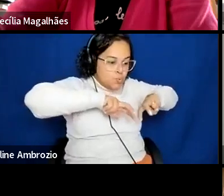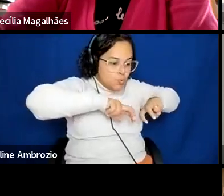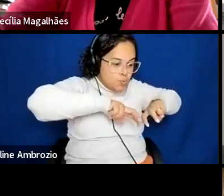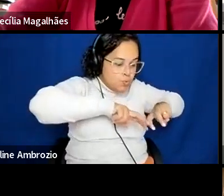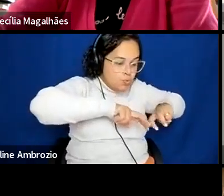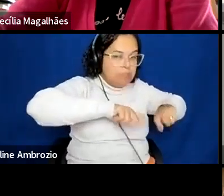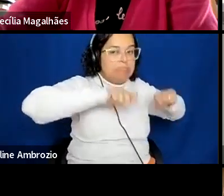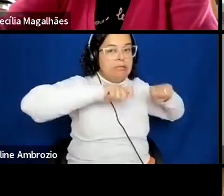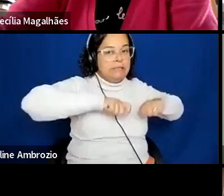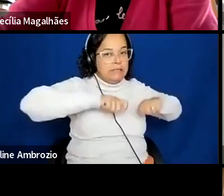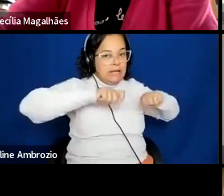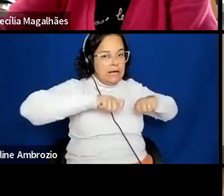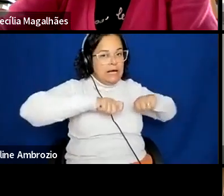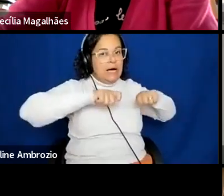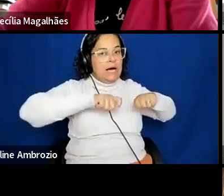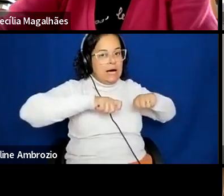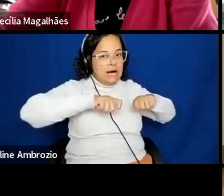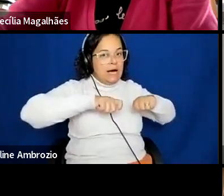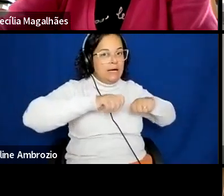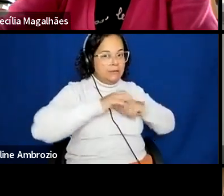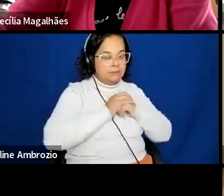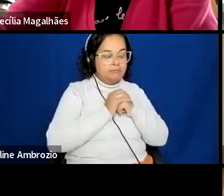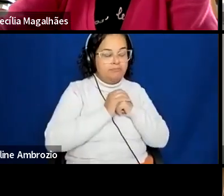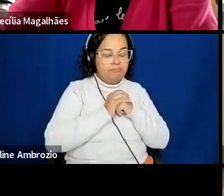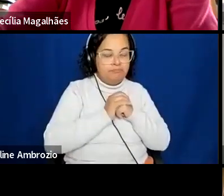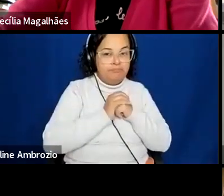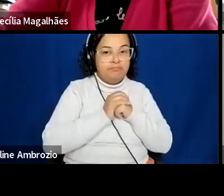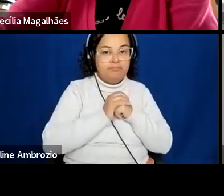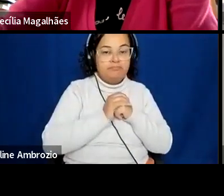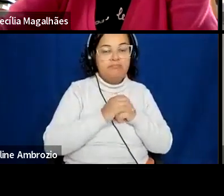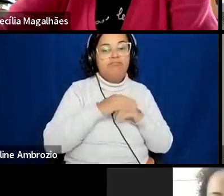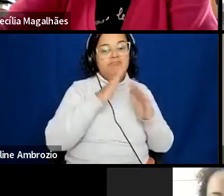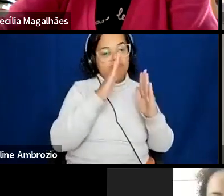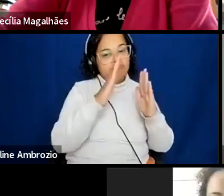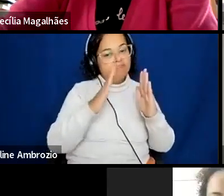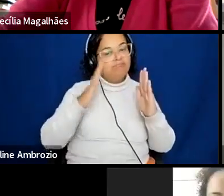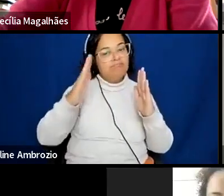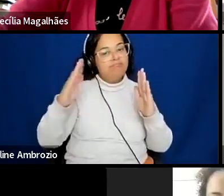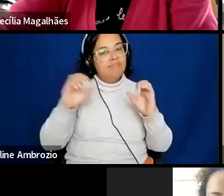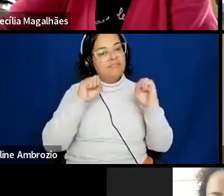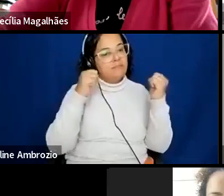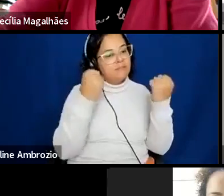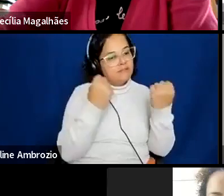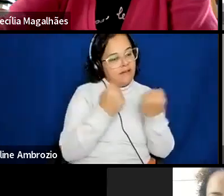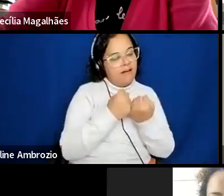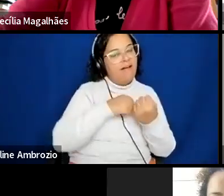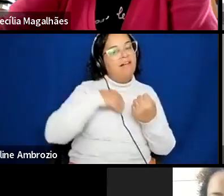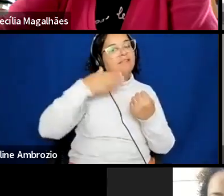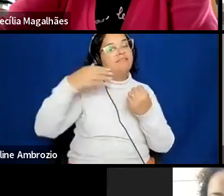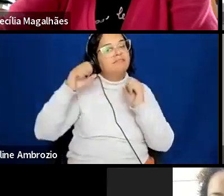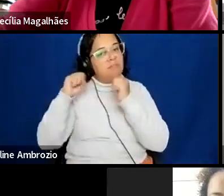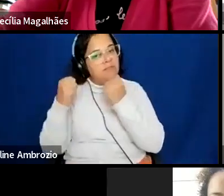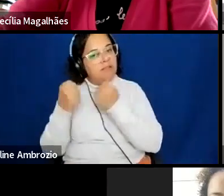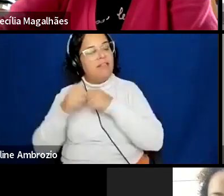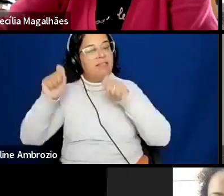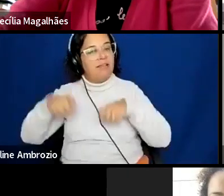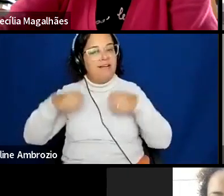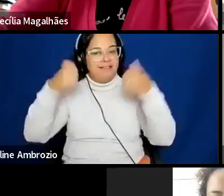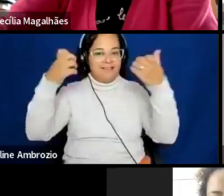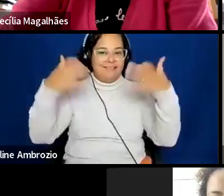those things and think about them a little bit more. But I thank you as always for what you're doing and your